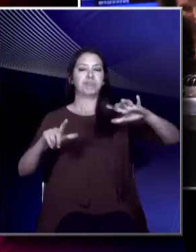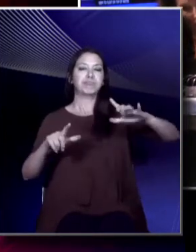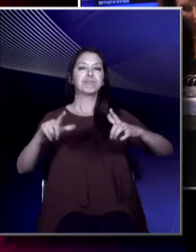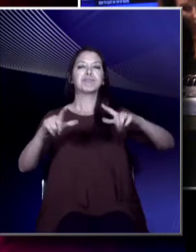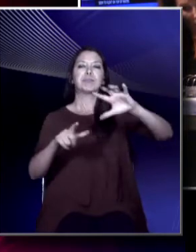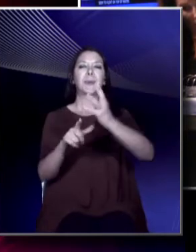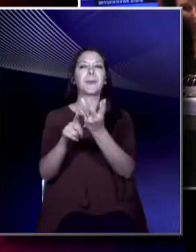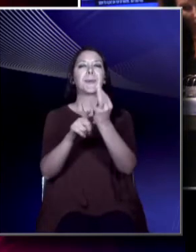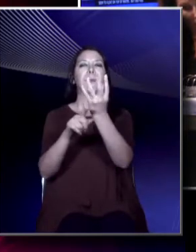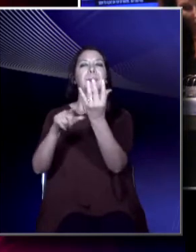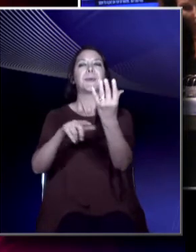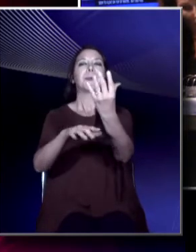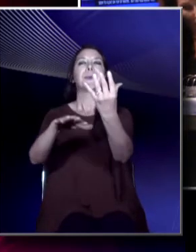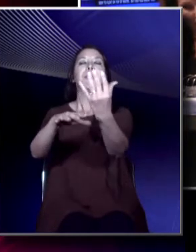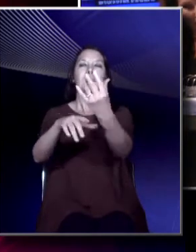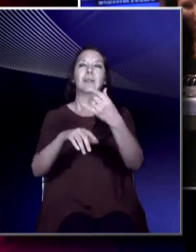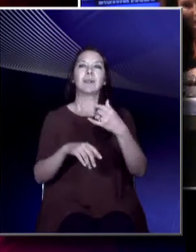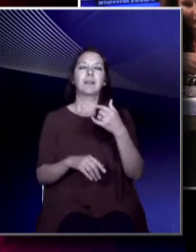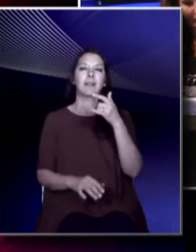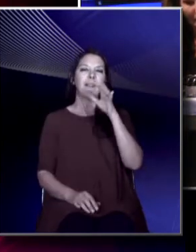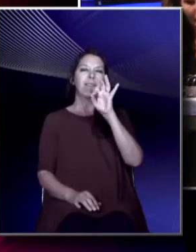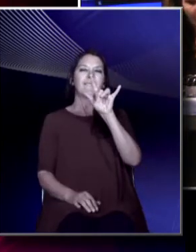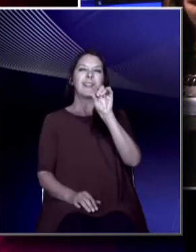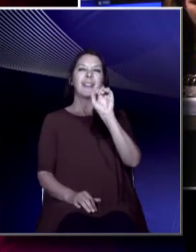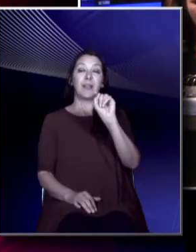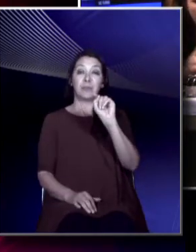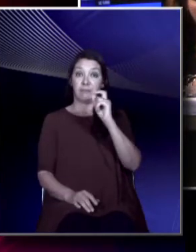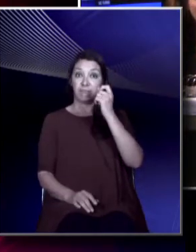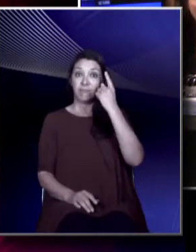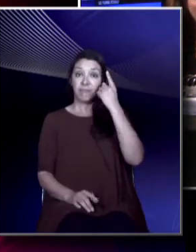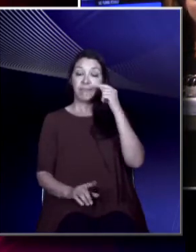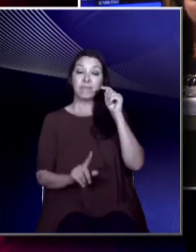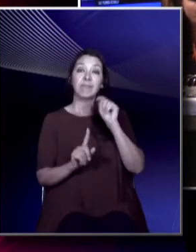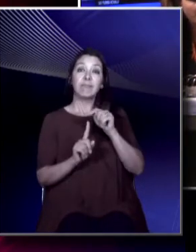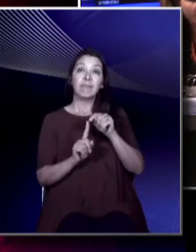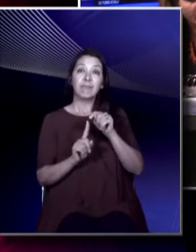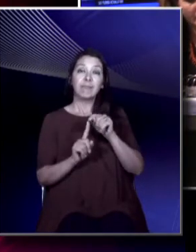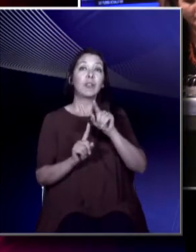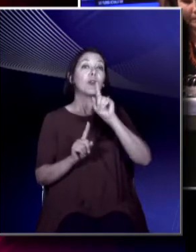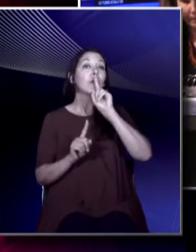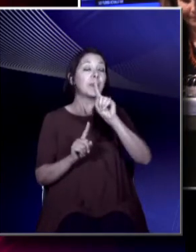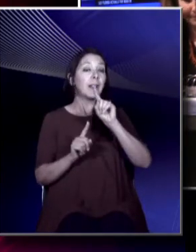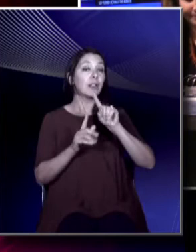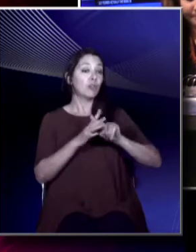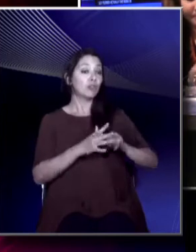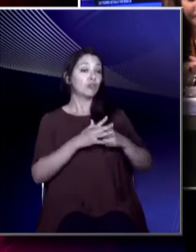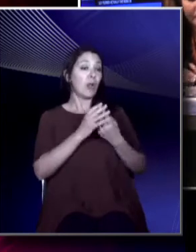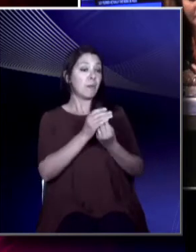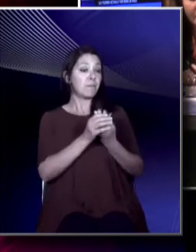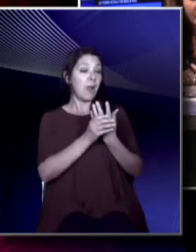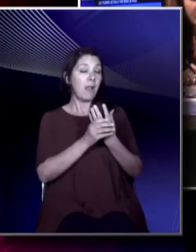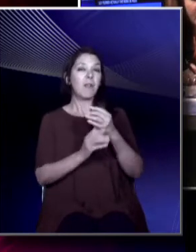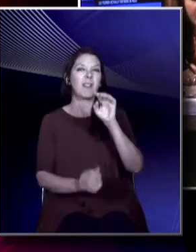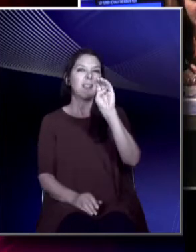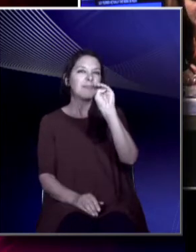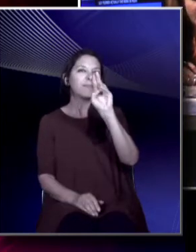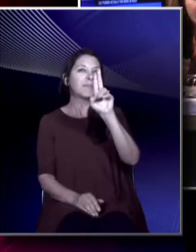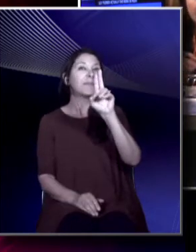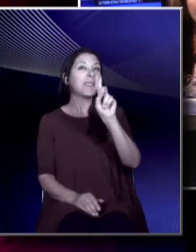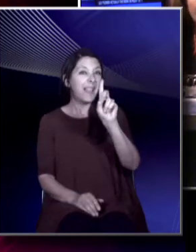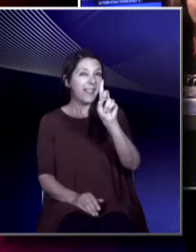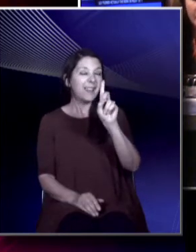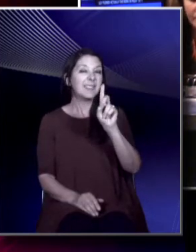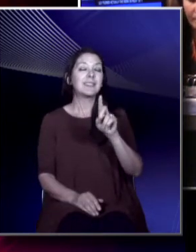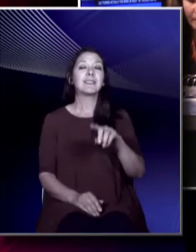you know that the lily flower actually is born in mud at the bottom